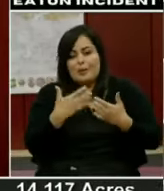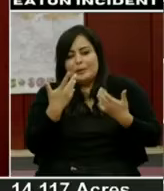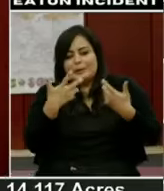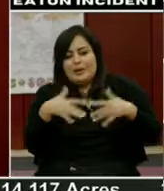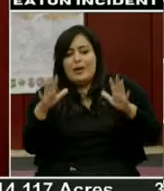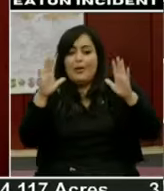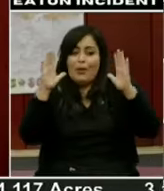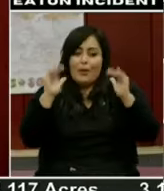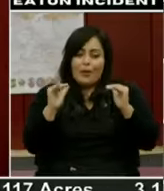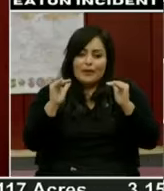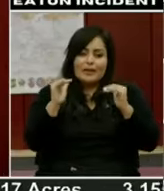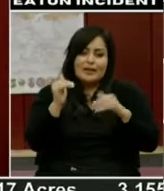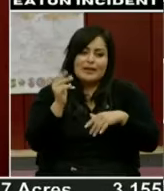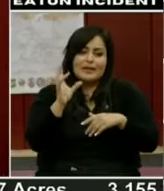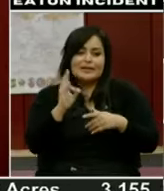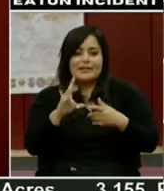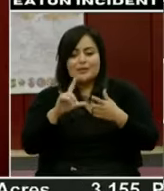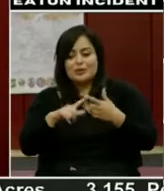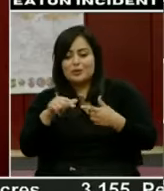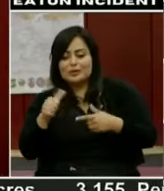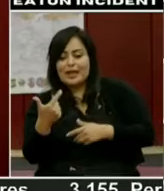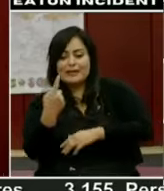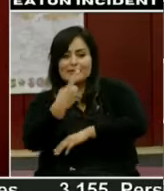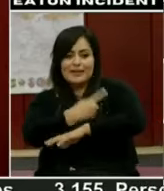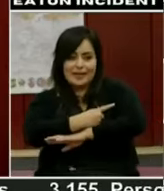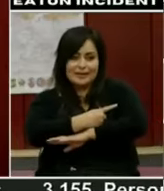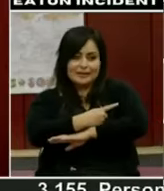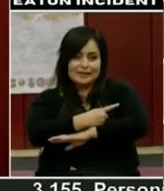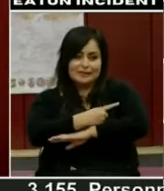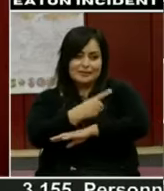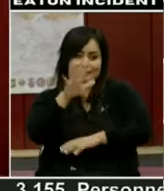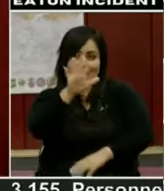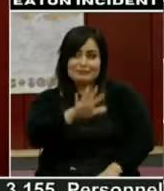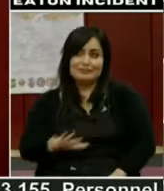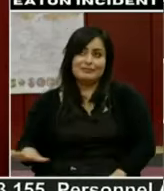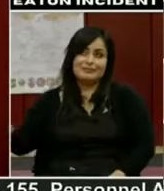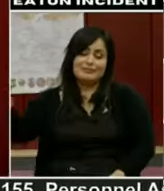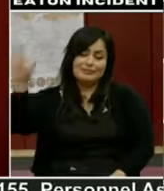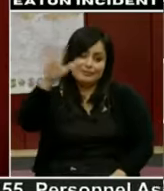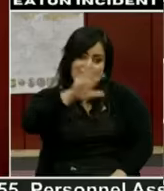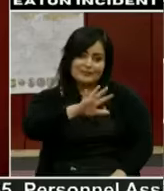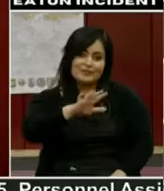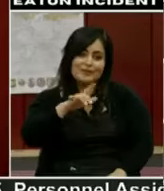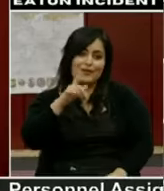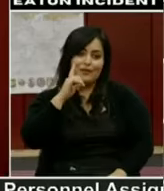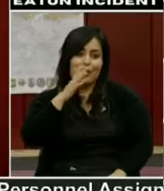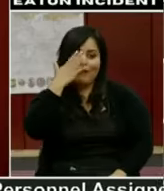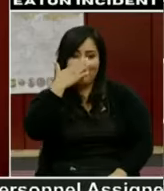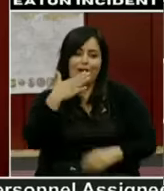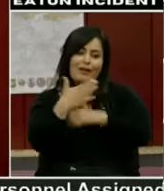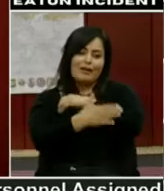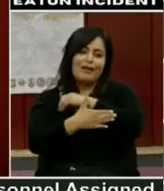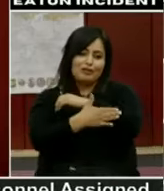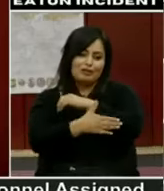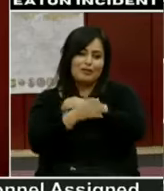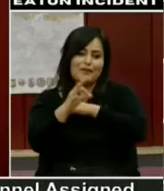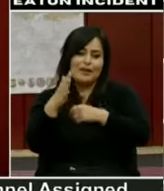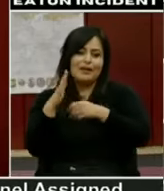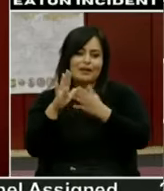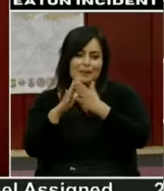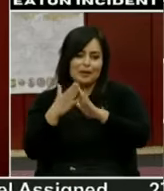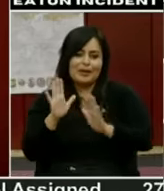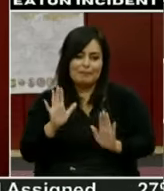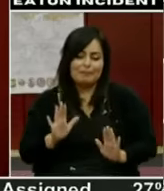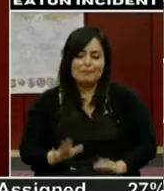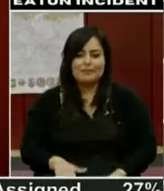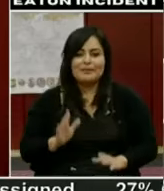all these done in the next 7 to 10 days for everything that is out there across the whole front country of all the communities in there.